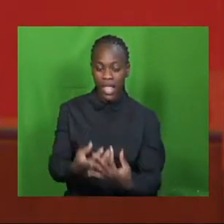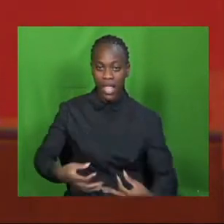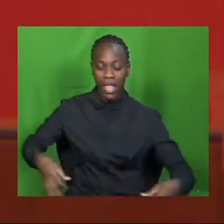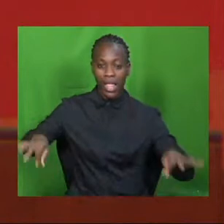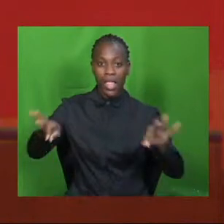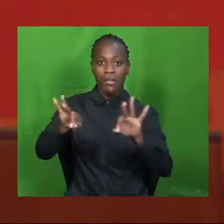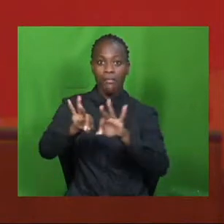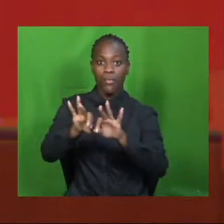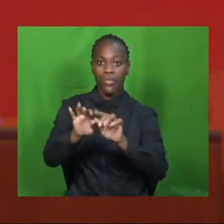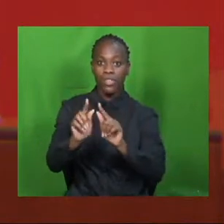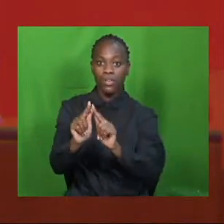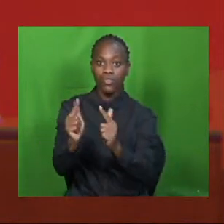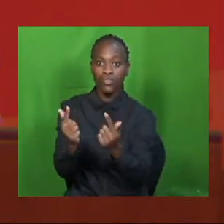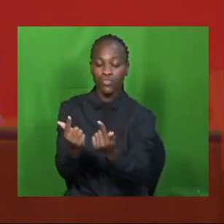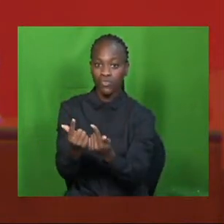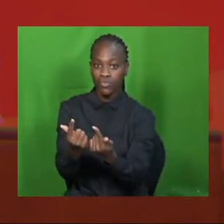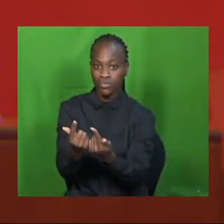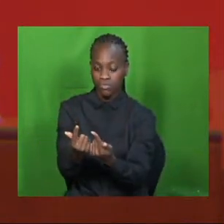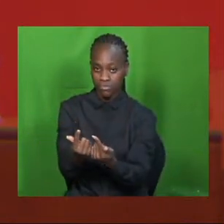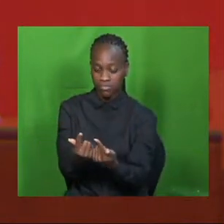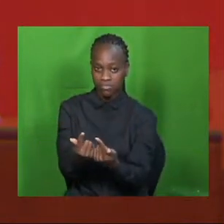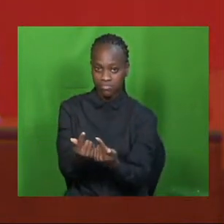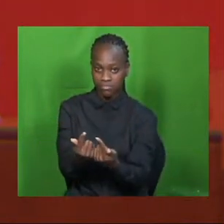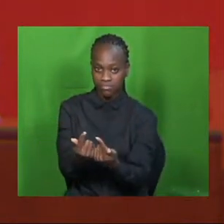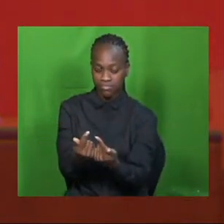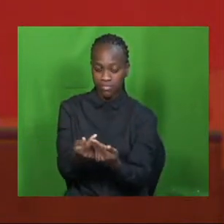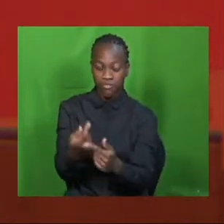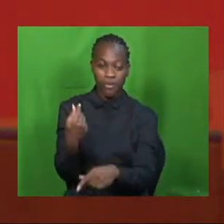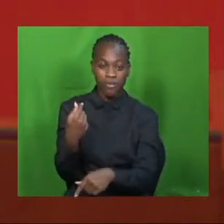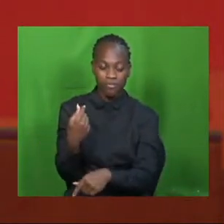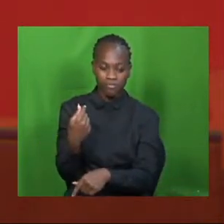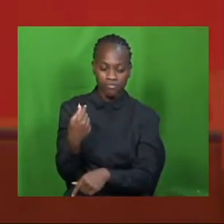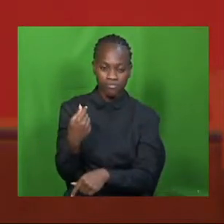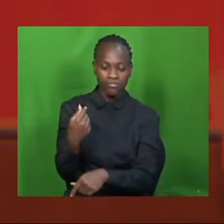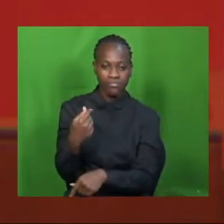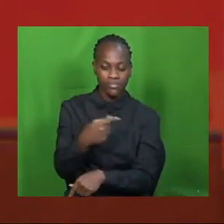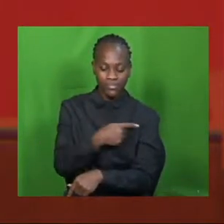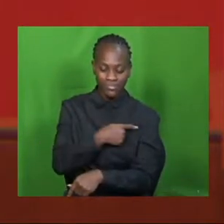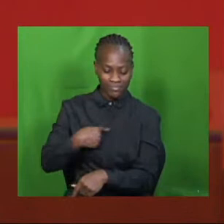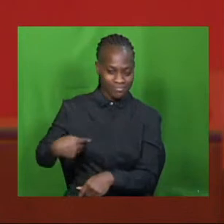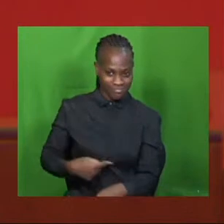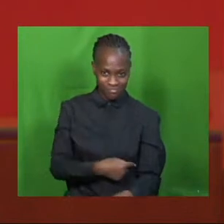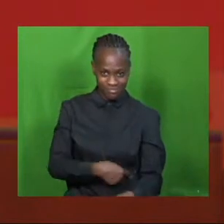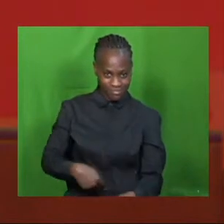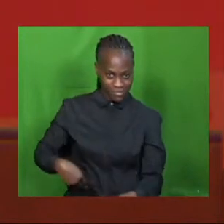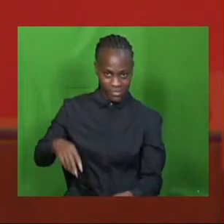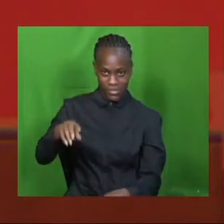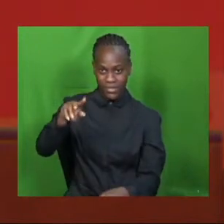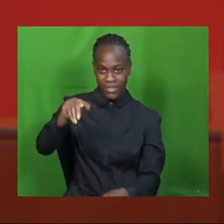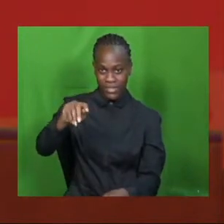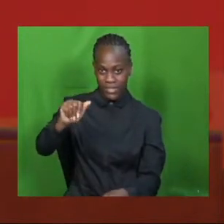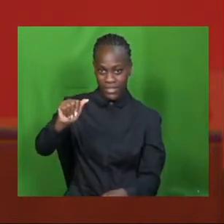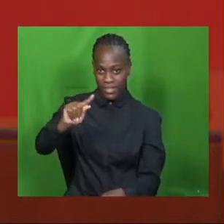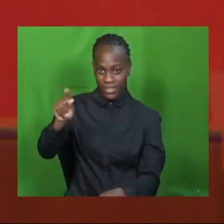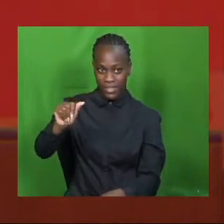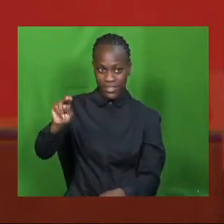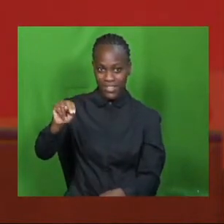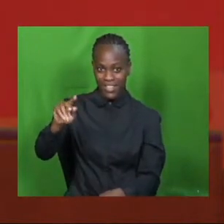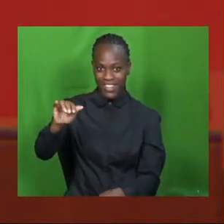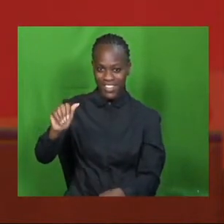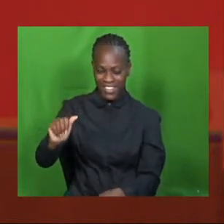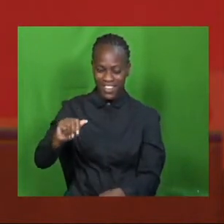I can say, well, you will not have the opportunity to come before me. I think this is the situation in which we are